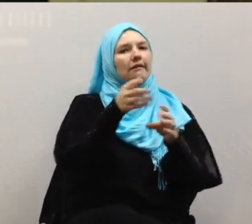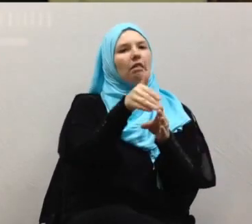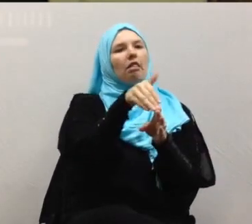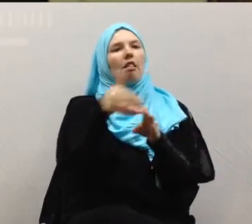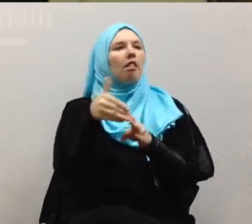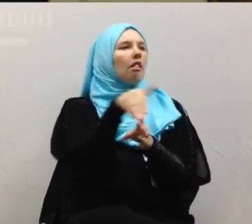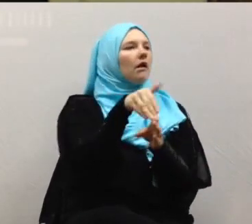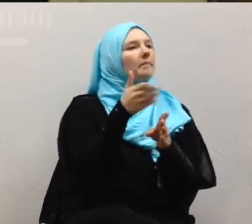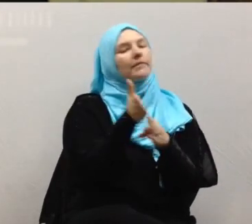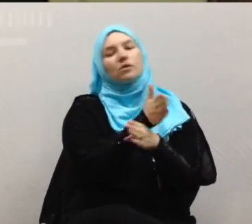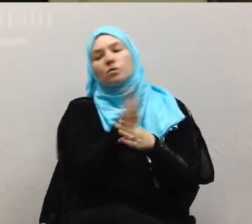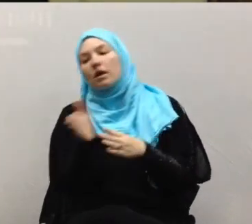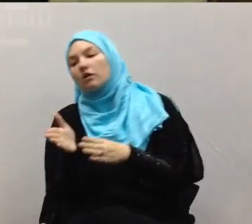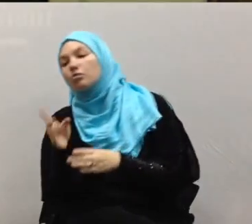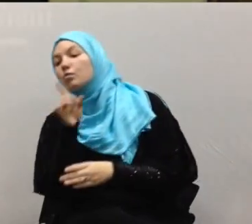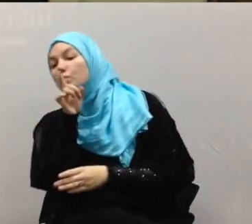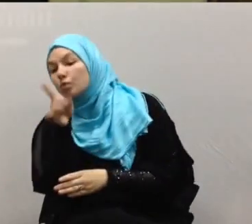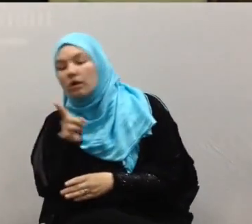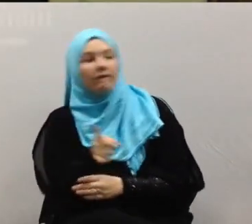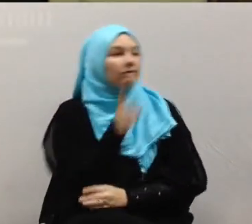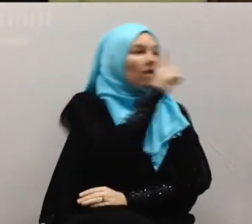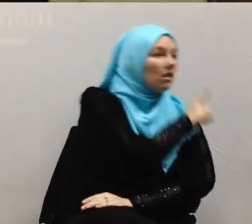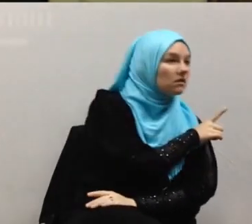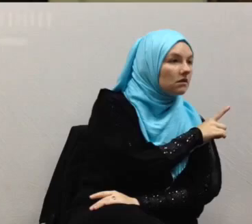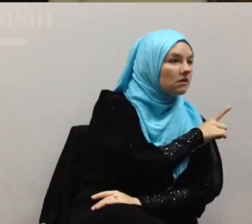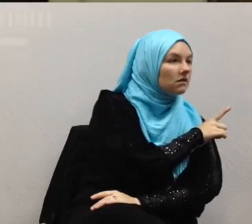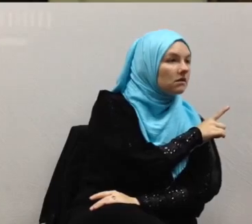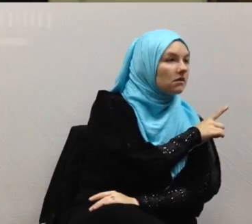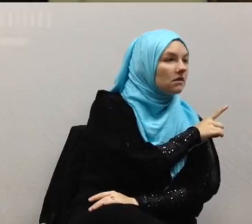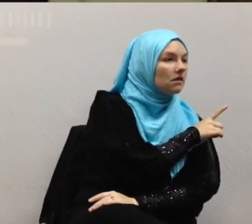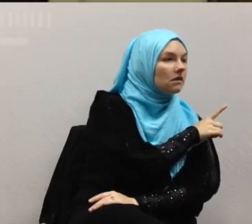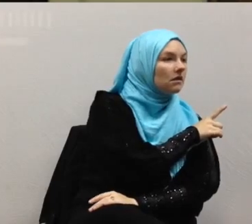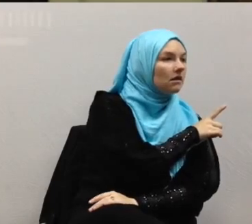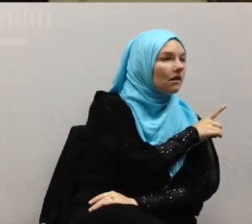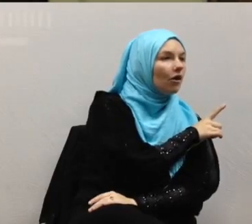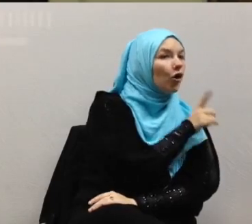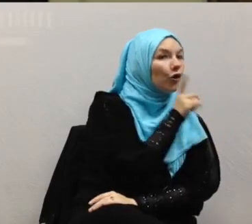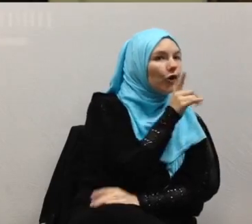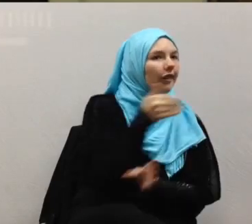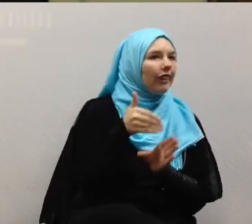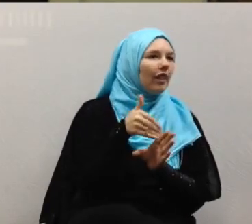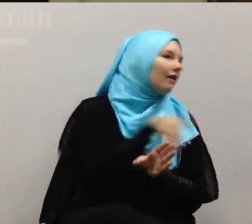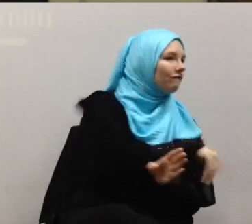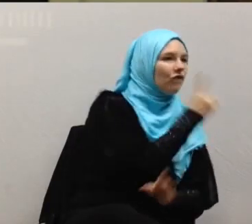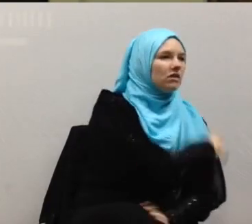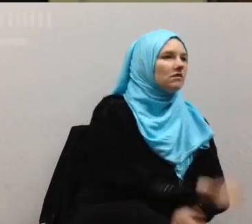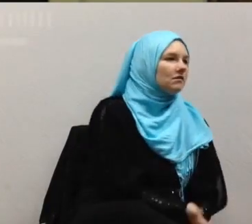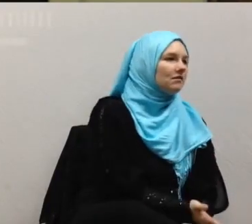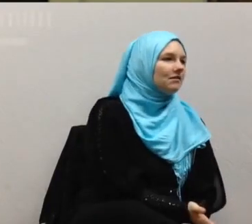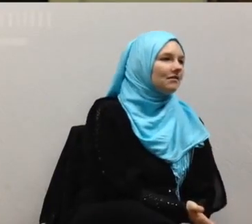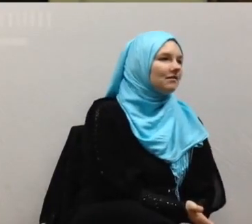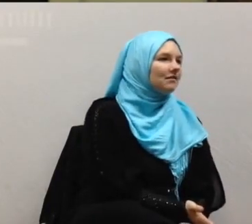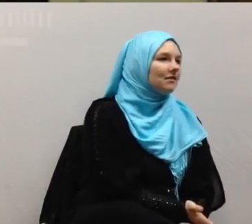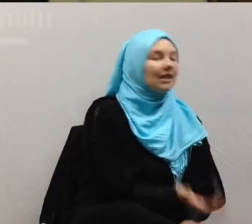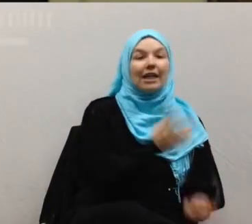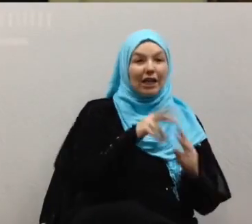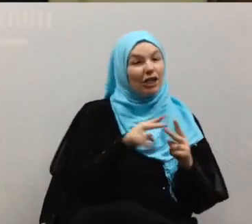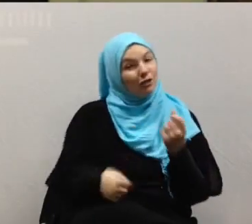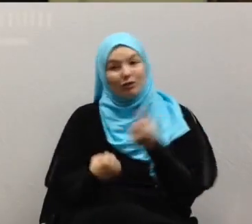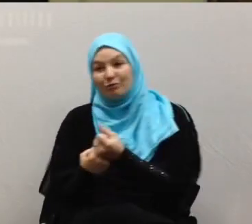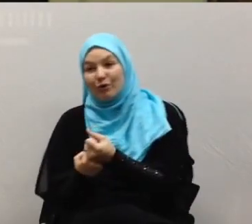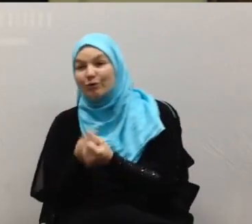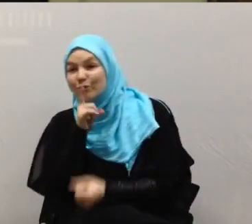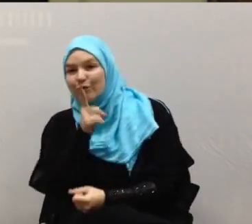falsehood, they actually belong to falsehood. They have nothing to do with truth but pretension.